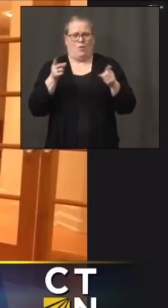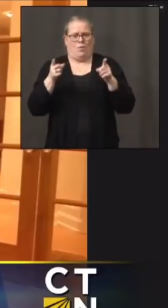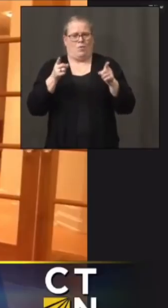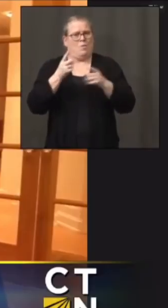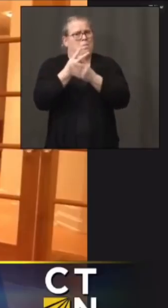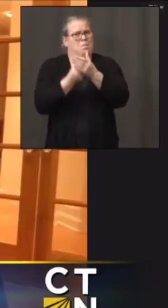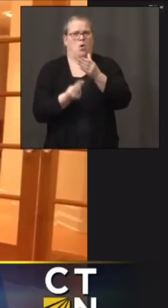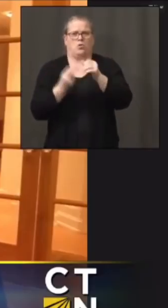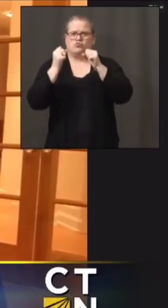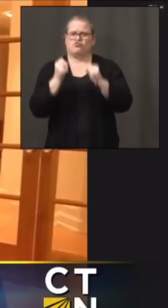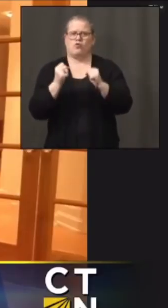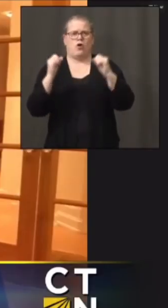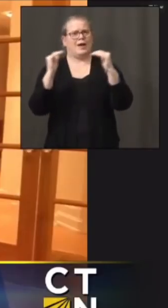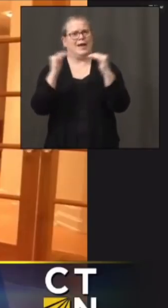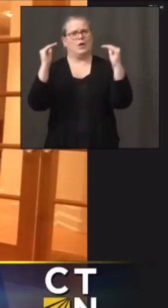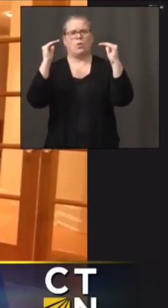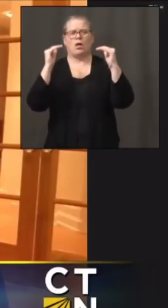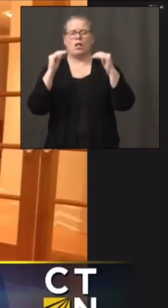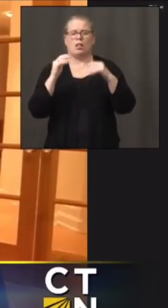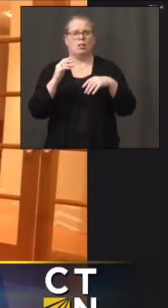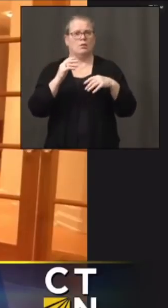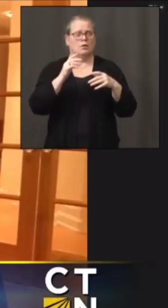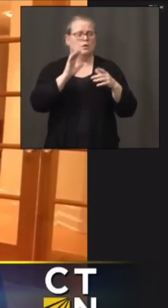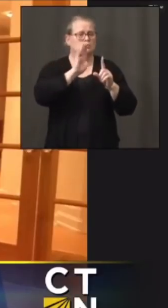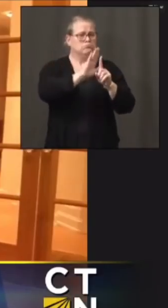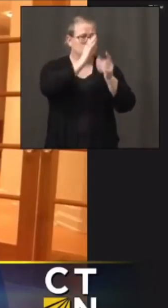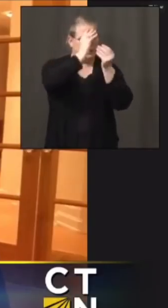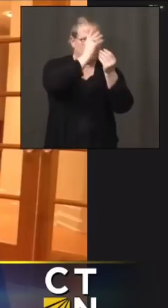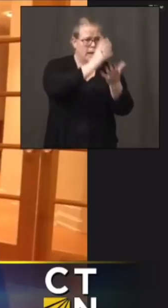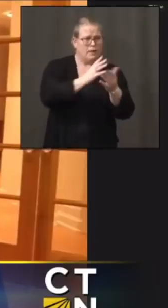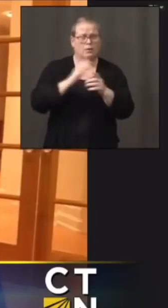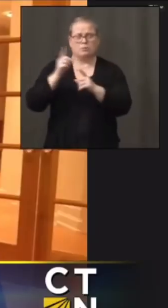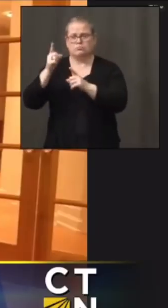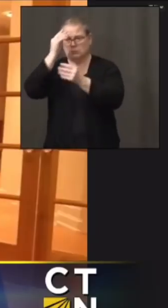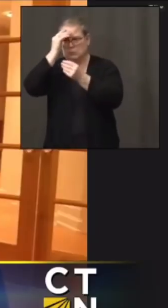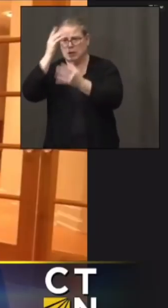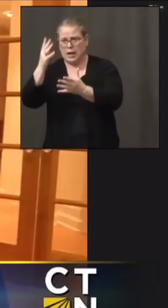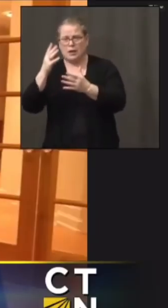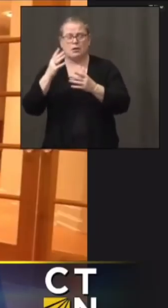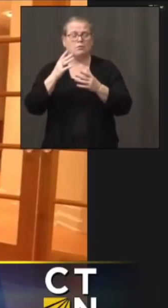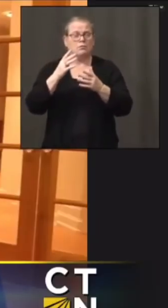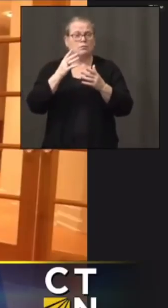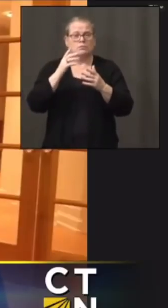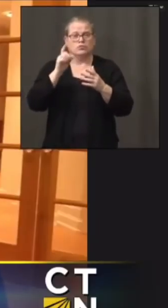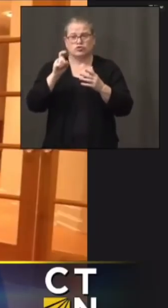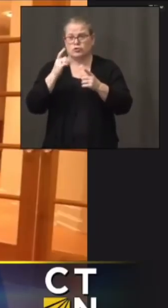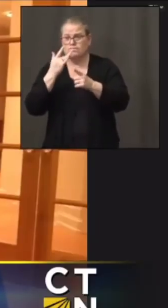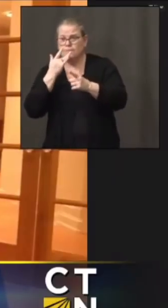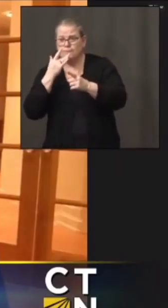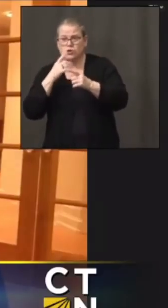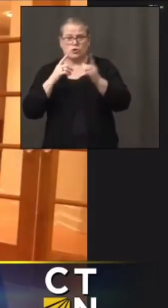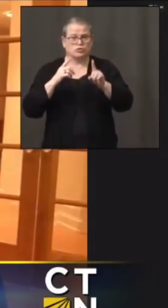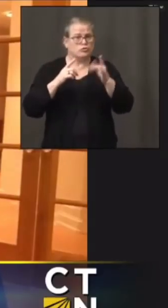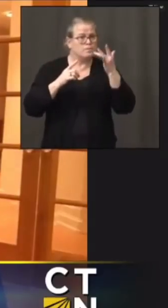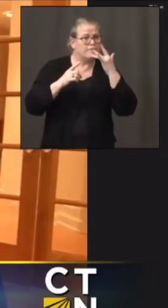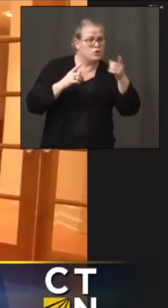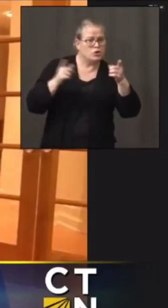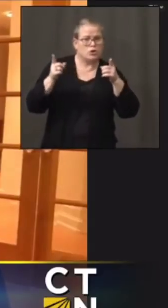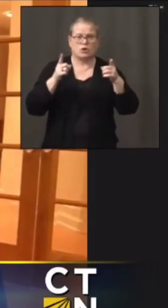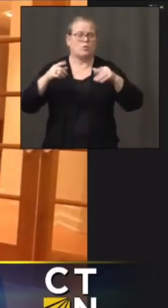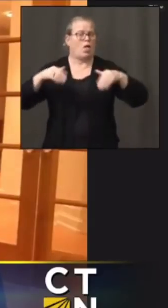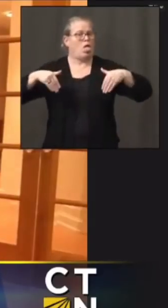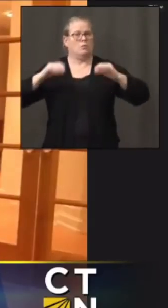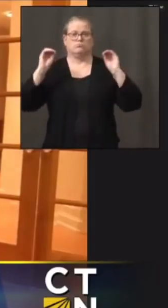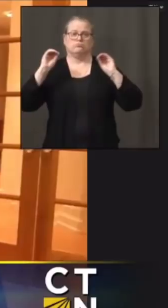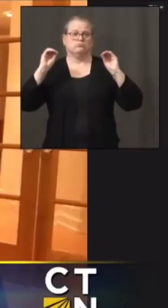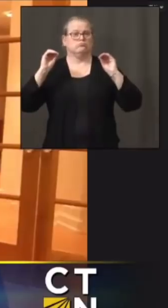strong and no real data so far that suggests that certain populations should favor one or the other yet. But I'd let Keith